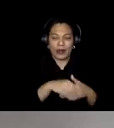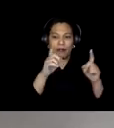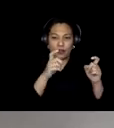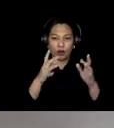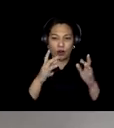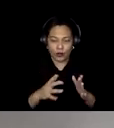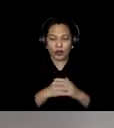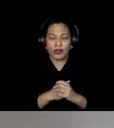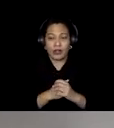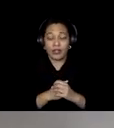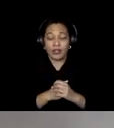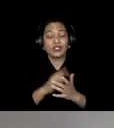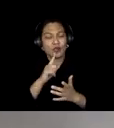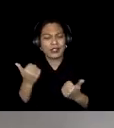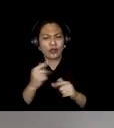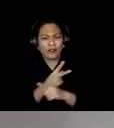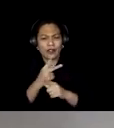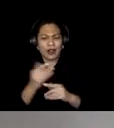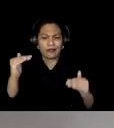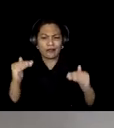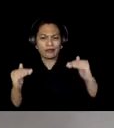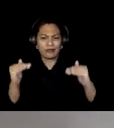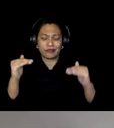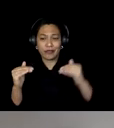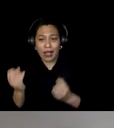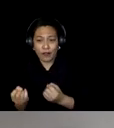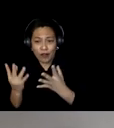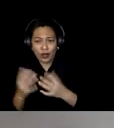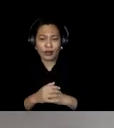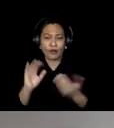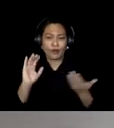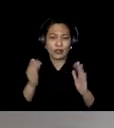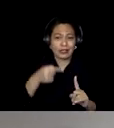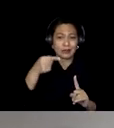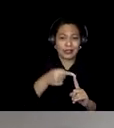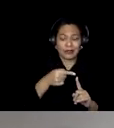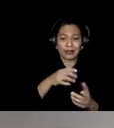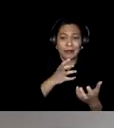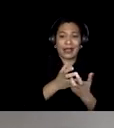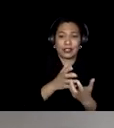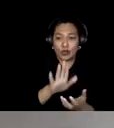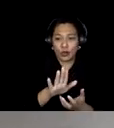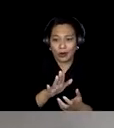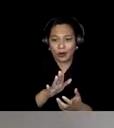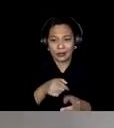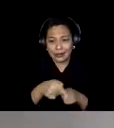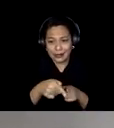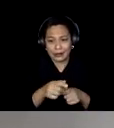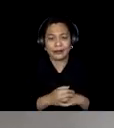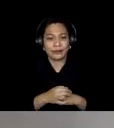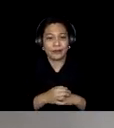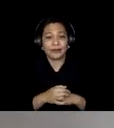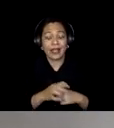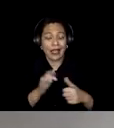Even though more people might be searching for a photographer, they're not looking for that particular kind of photographer. And then the last thing you want to think about is